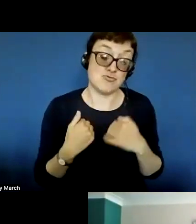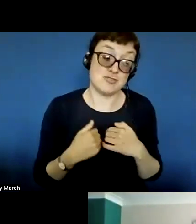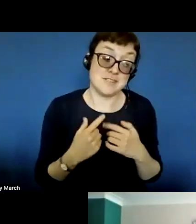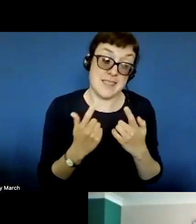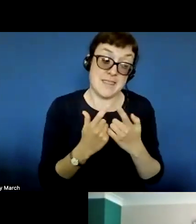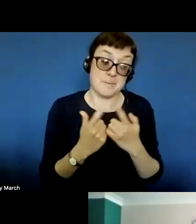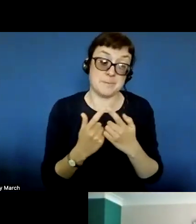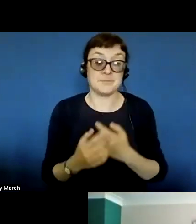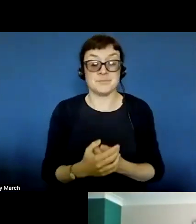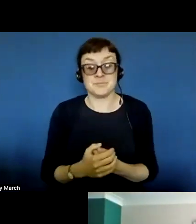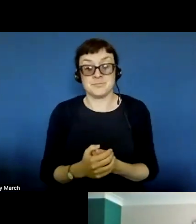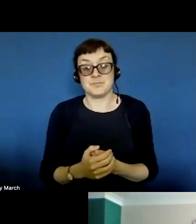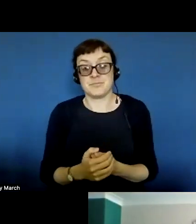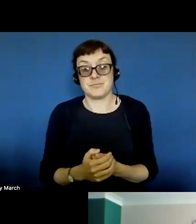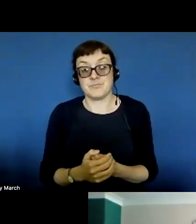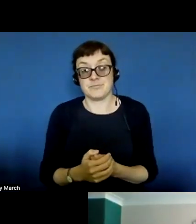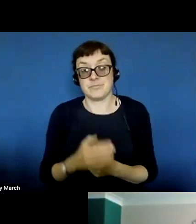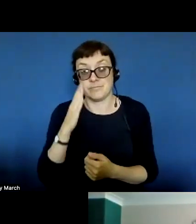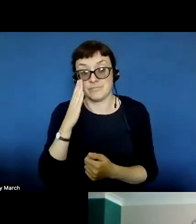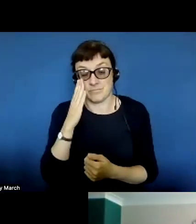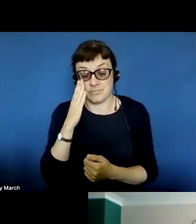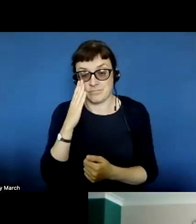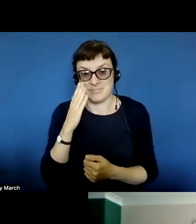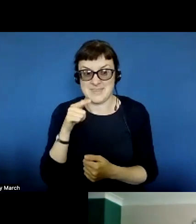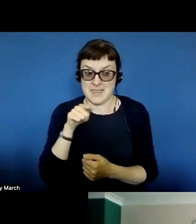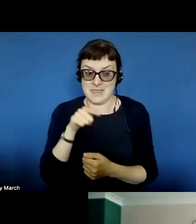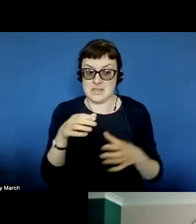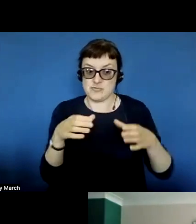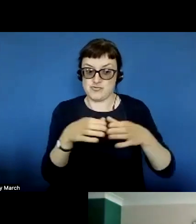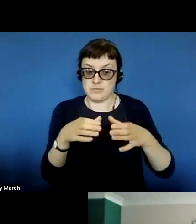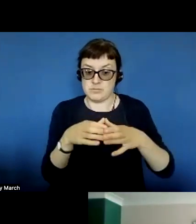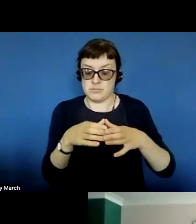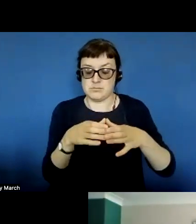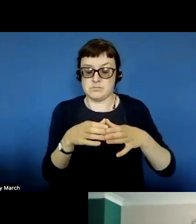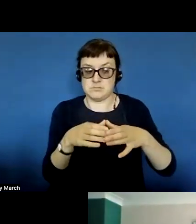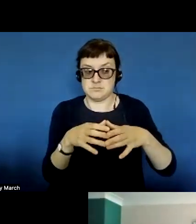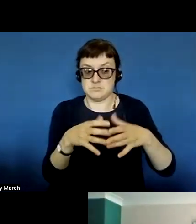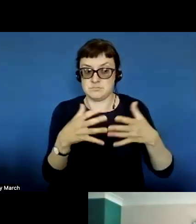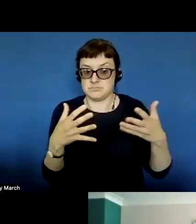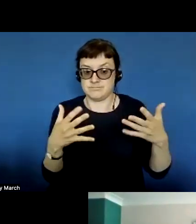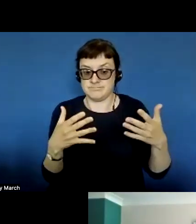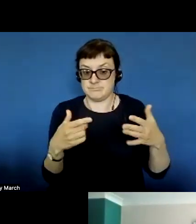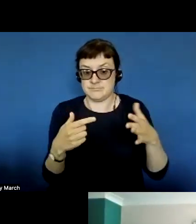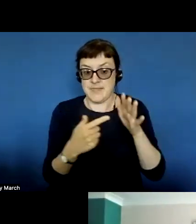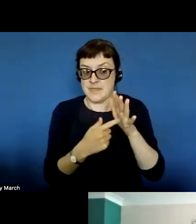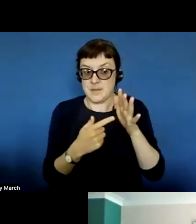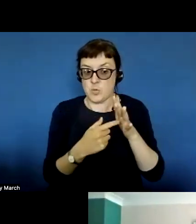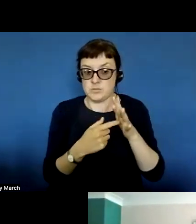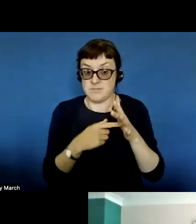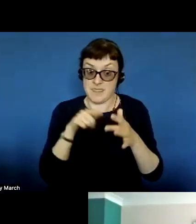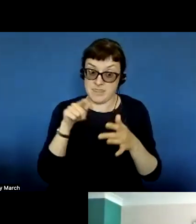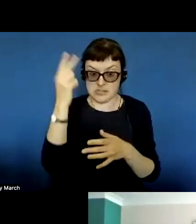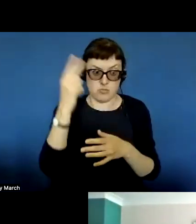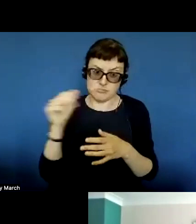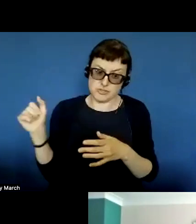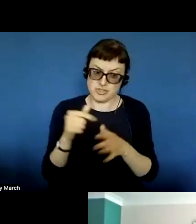and particularly with this group, and you know, how we think it's really, you know, important to share this art, and how, but as long as